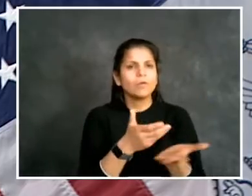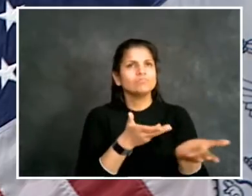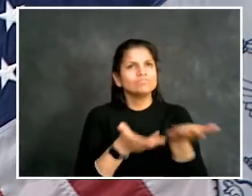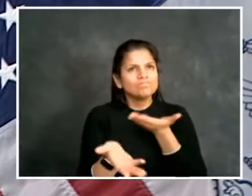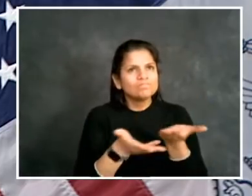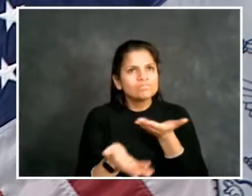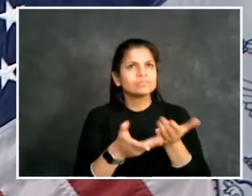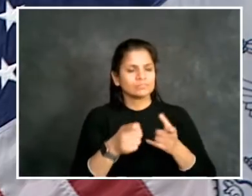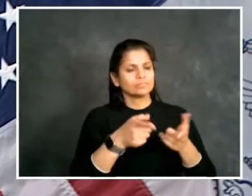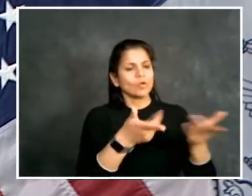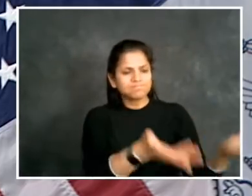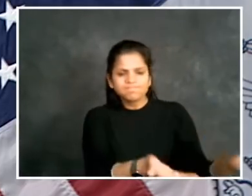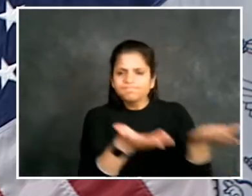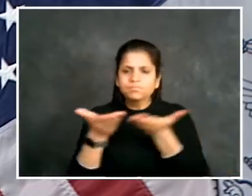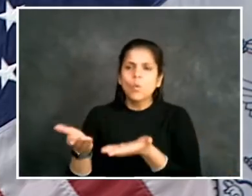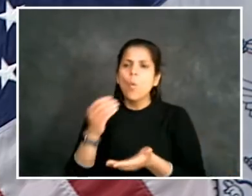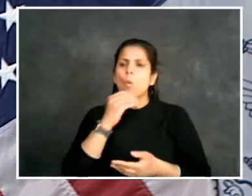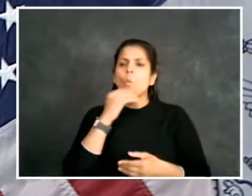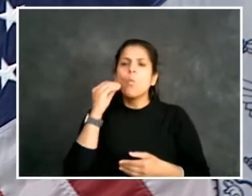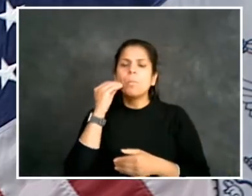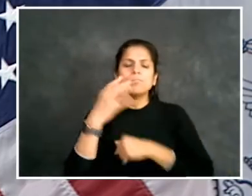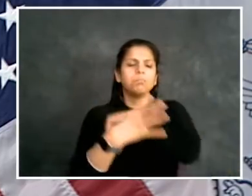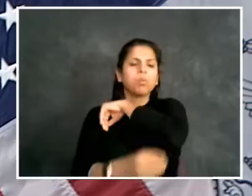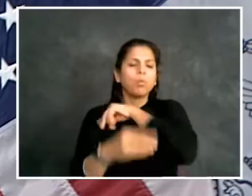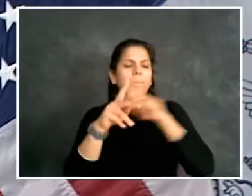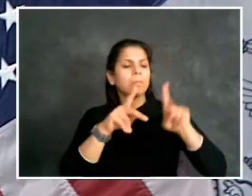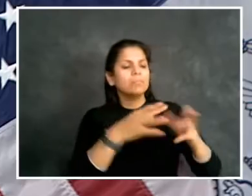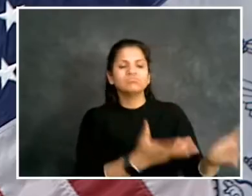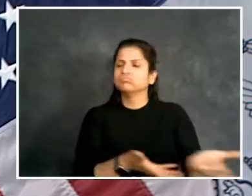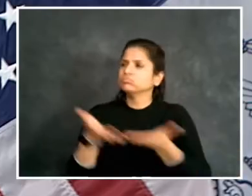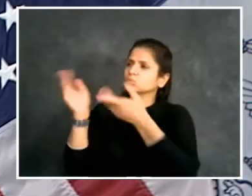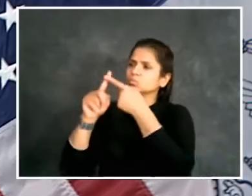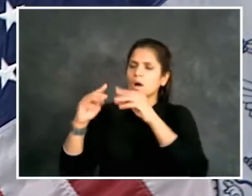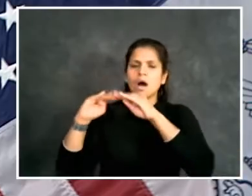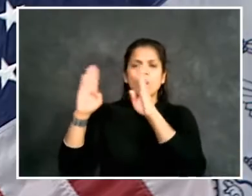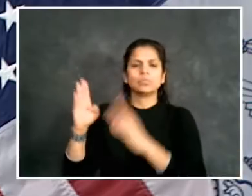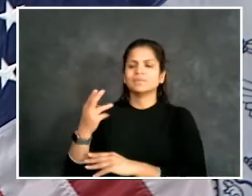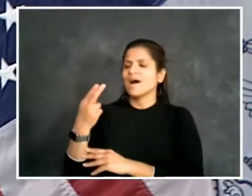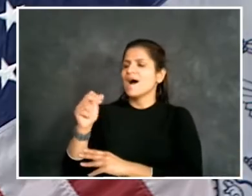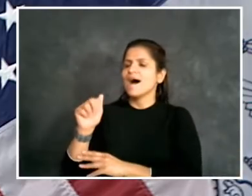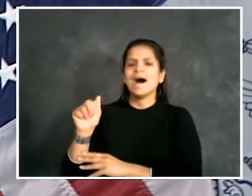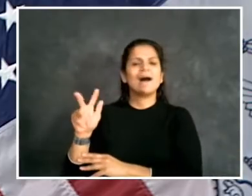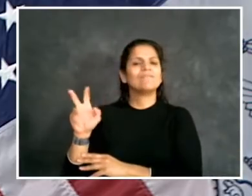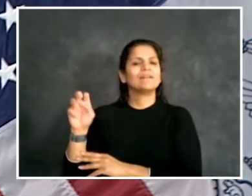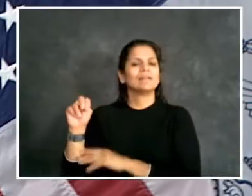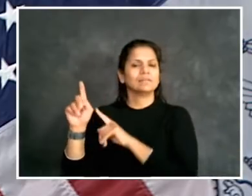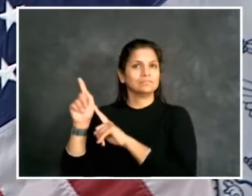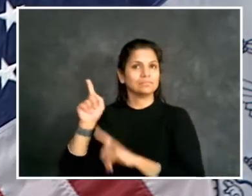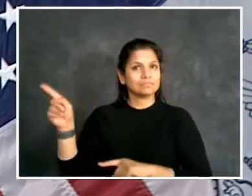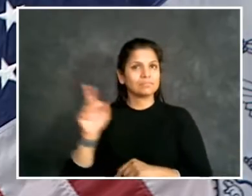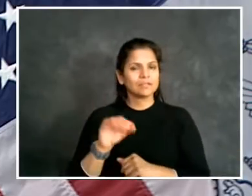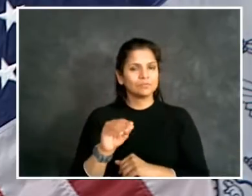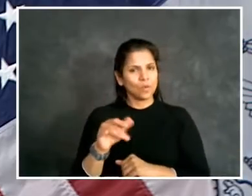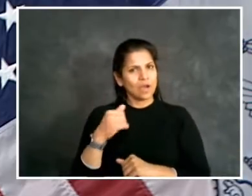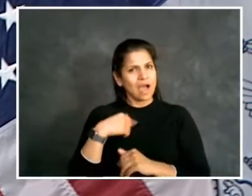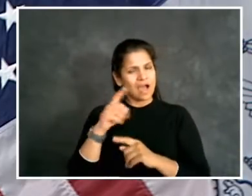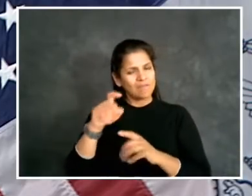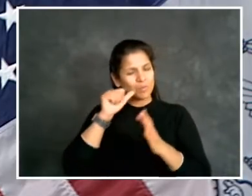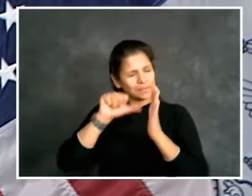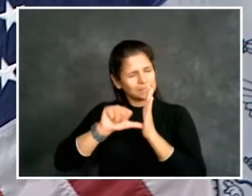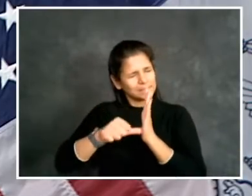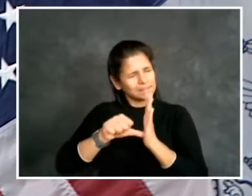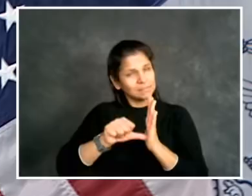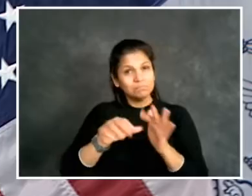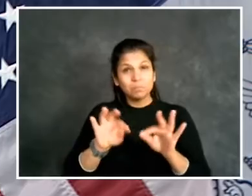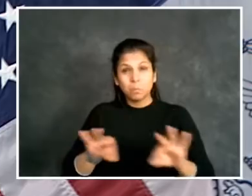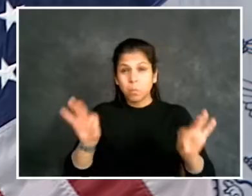good. Let me emphasize, Marcia, more cleaning is always good. But I think the notion of the disruptive strategies,